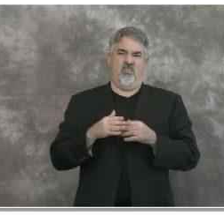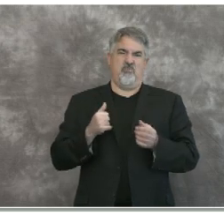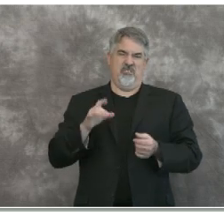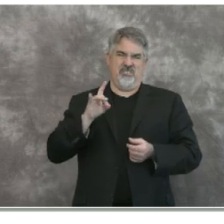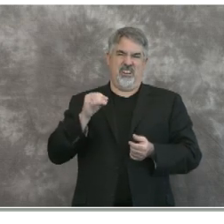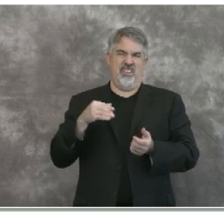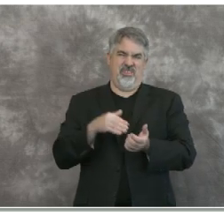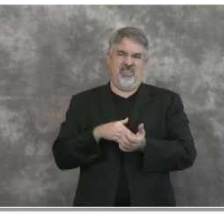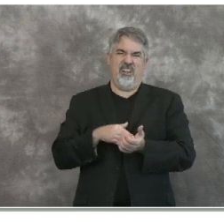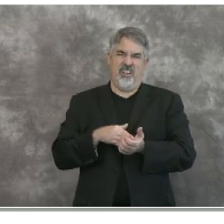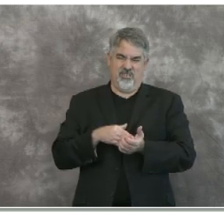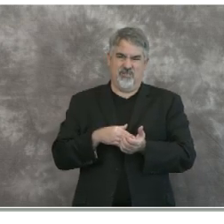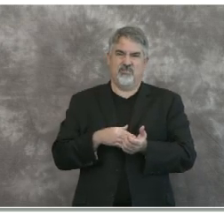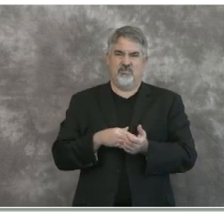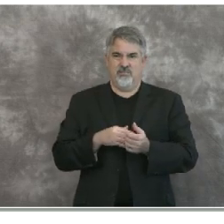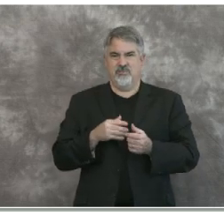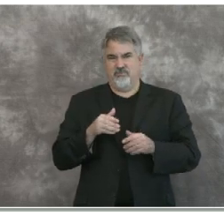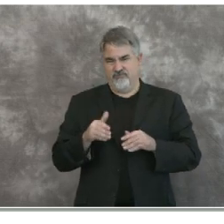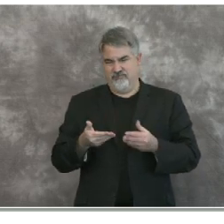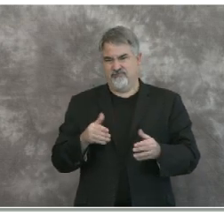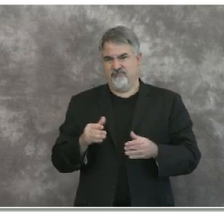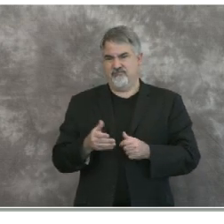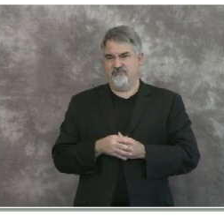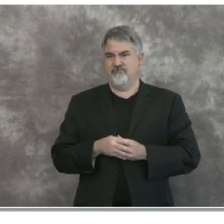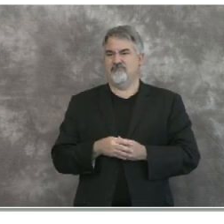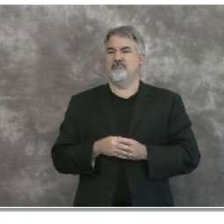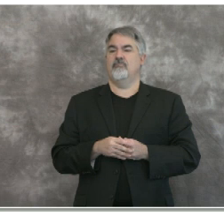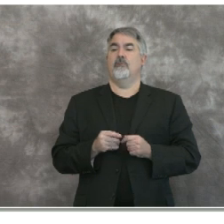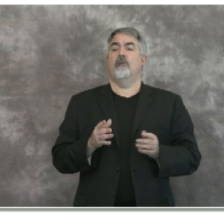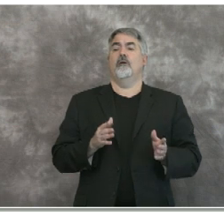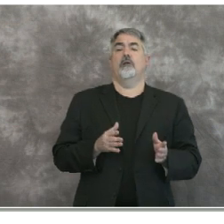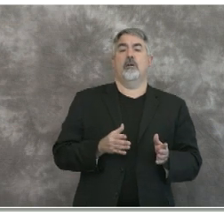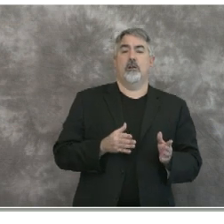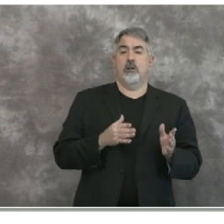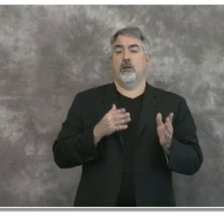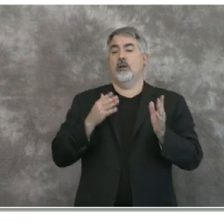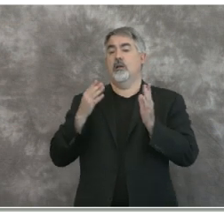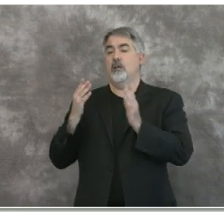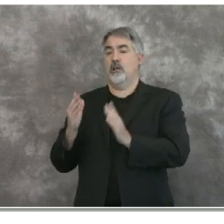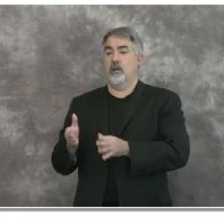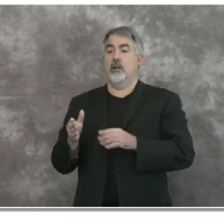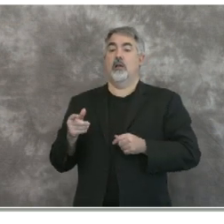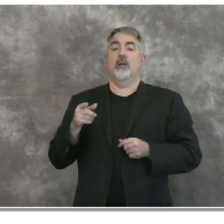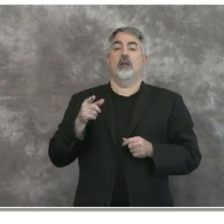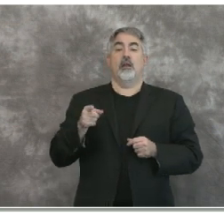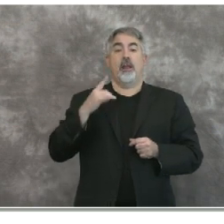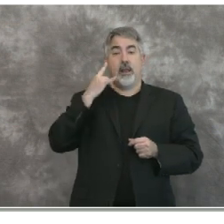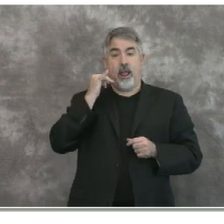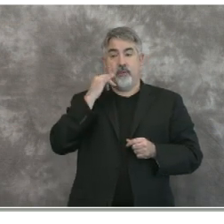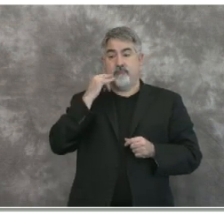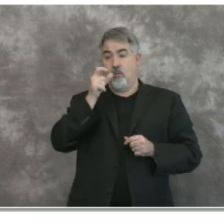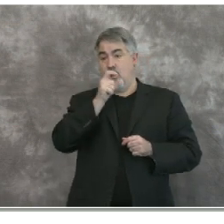79,000, almost 80,000 deaths. California is reporting approximately